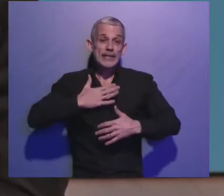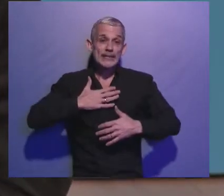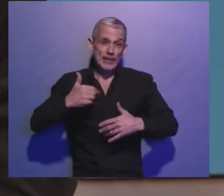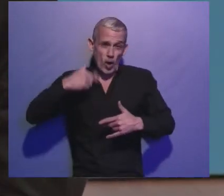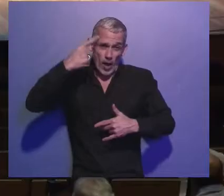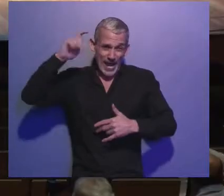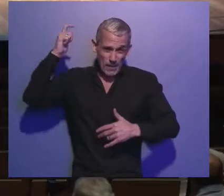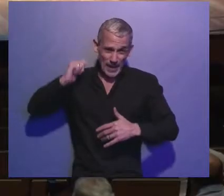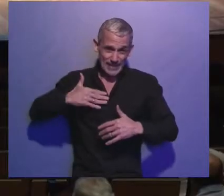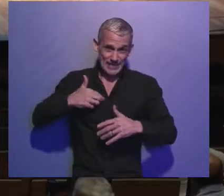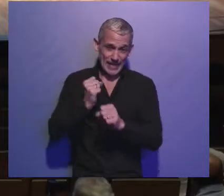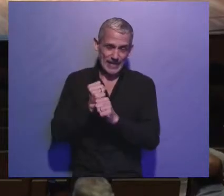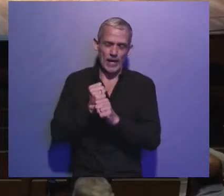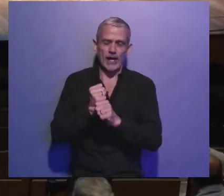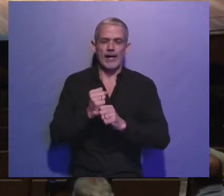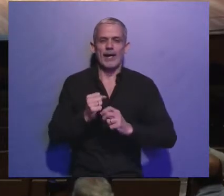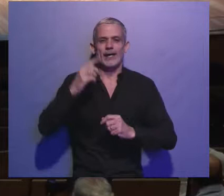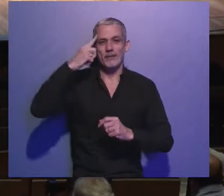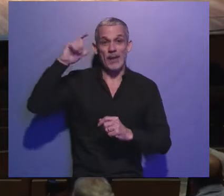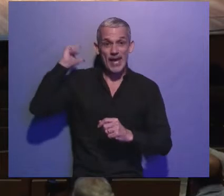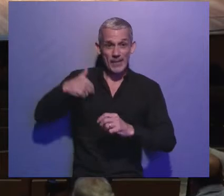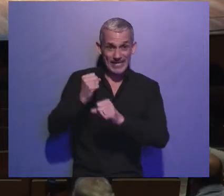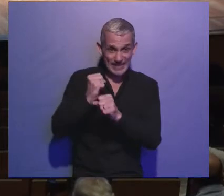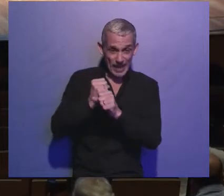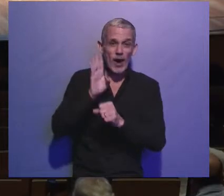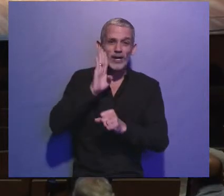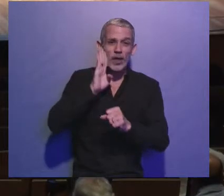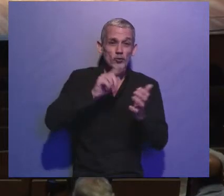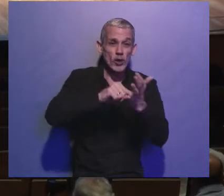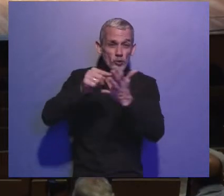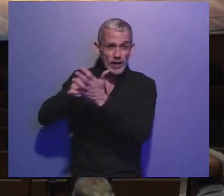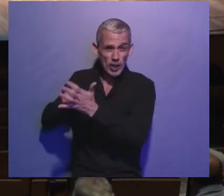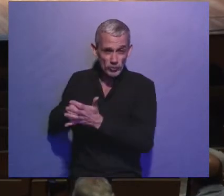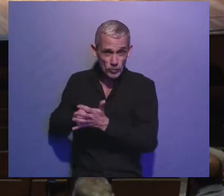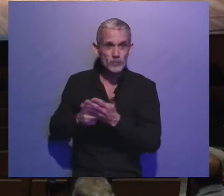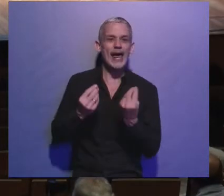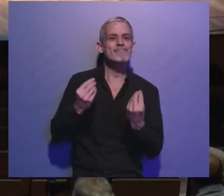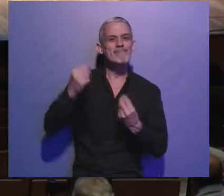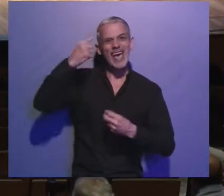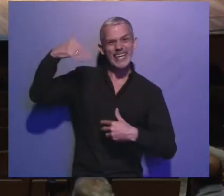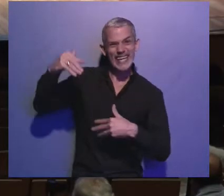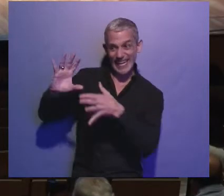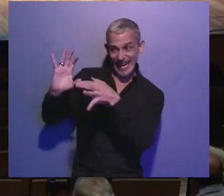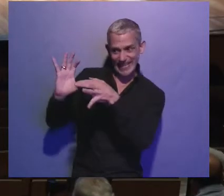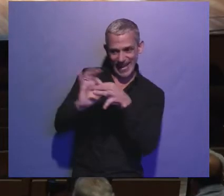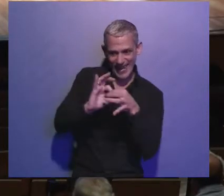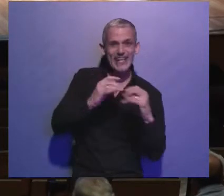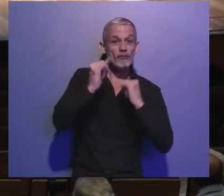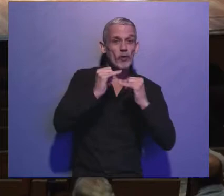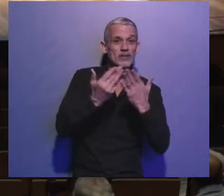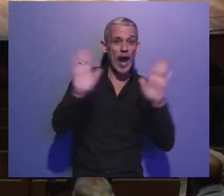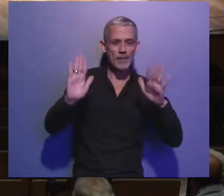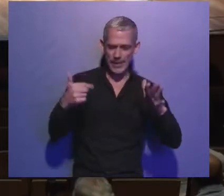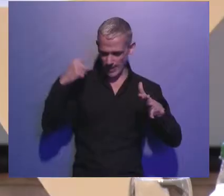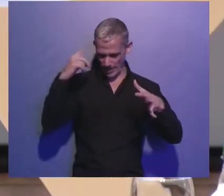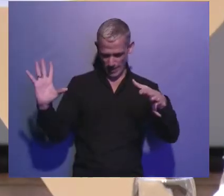smart city. American cities, we see smart city policies and open data policies as fairly separate,